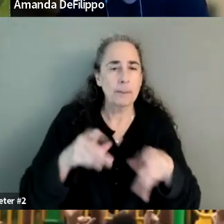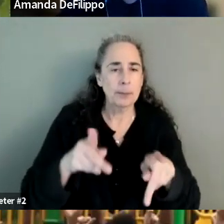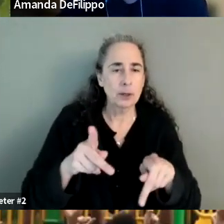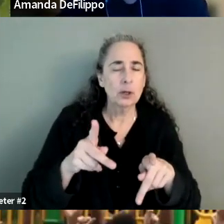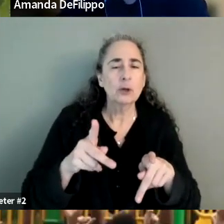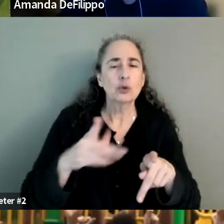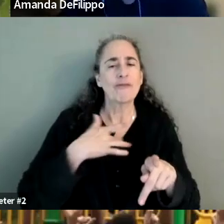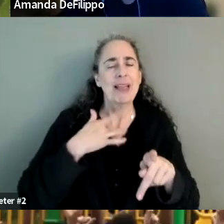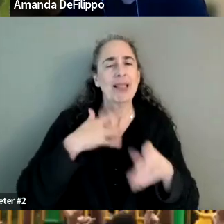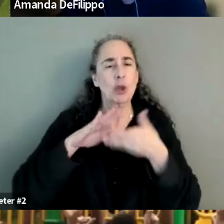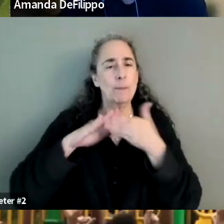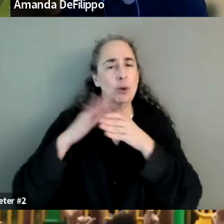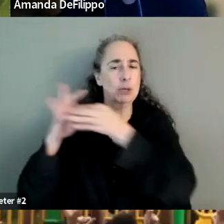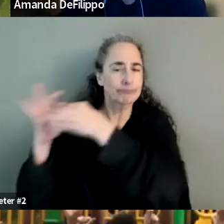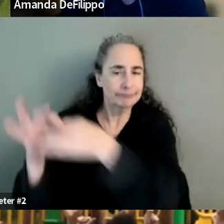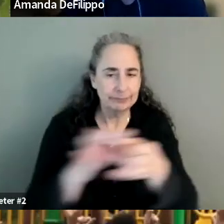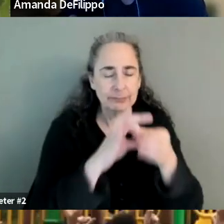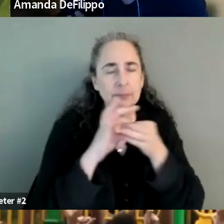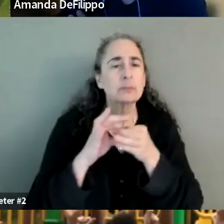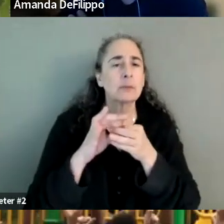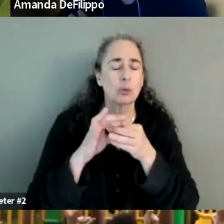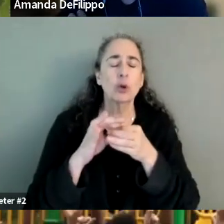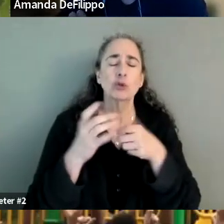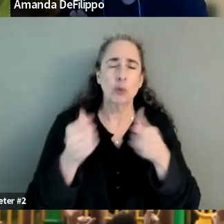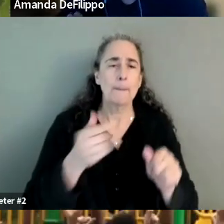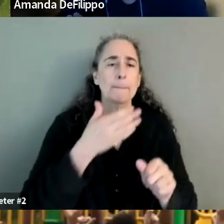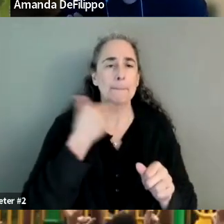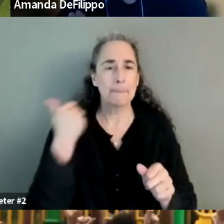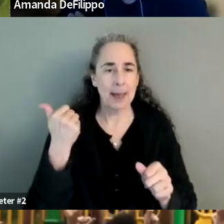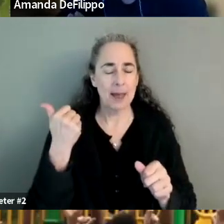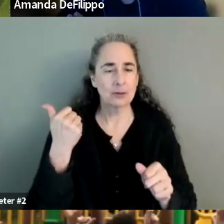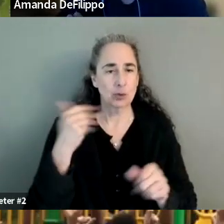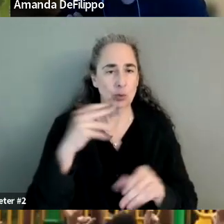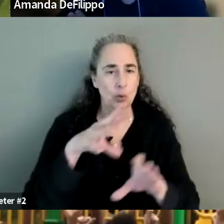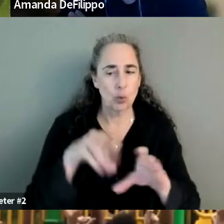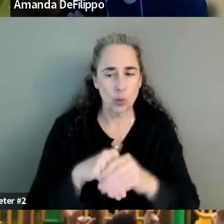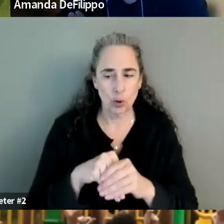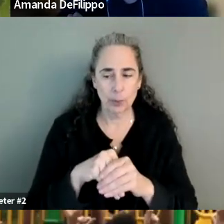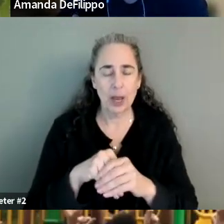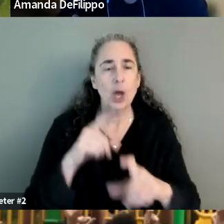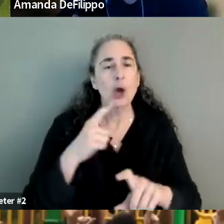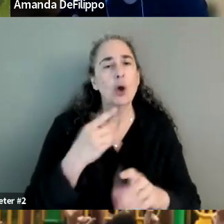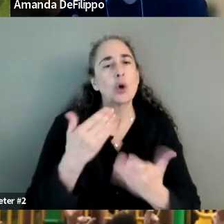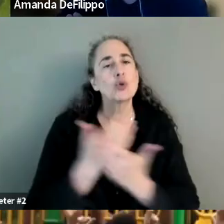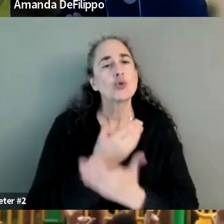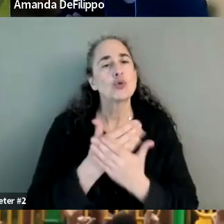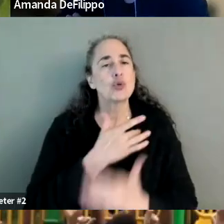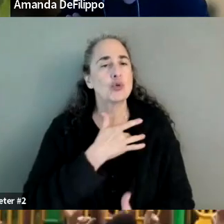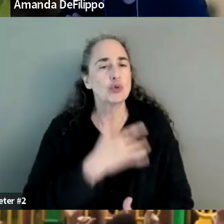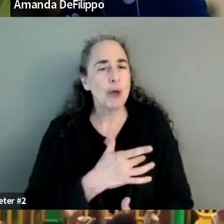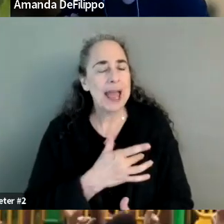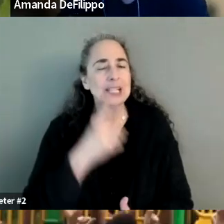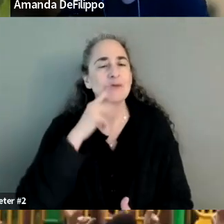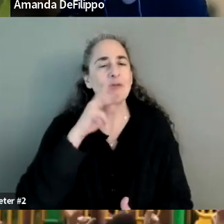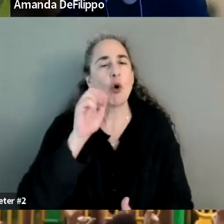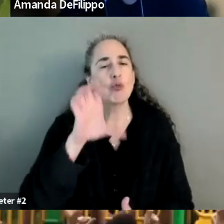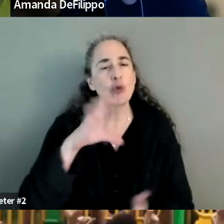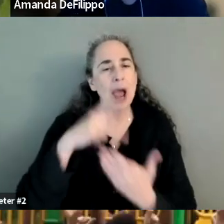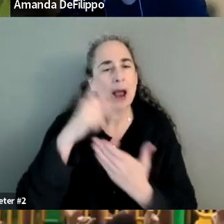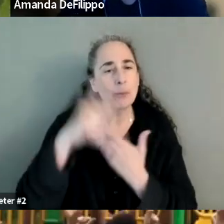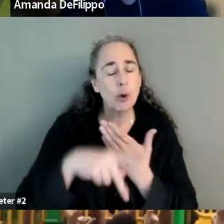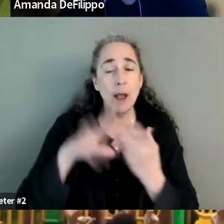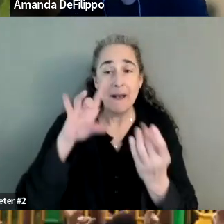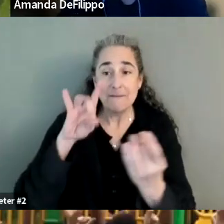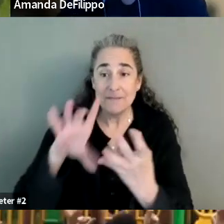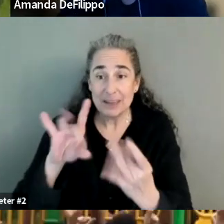sense of community. We really do our best to incorporate new trends in recreation programming, take feedback